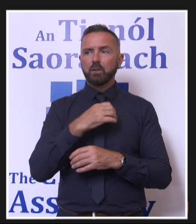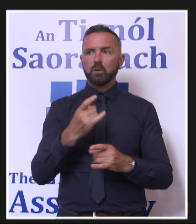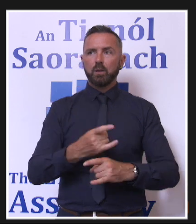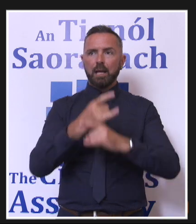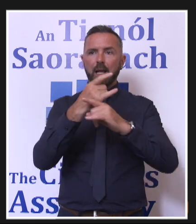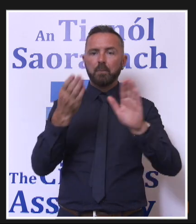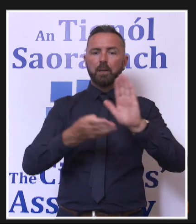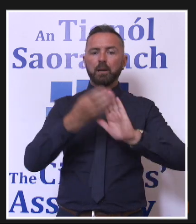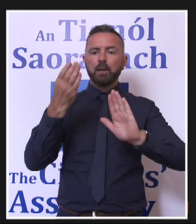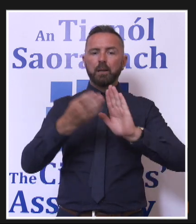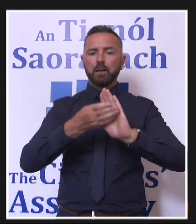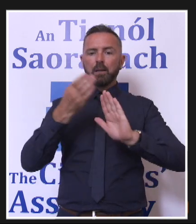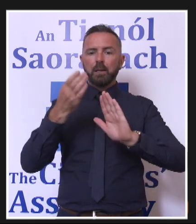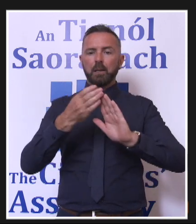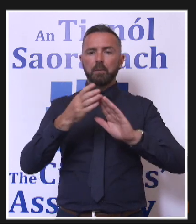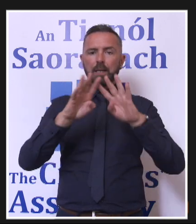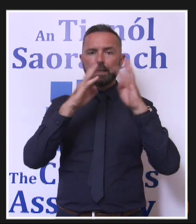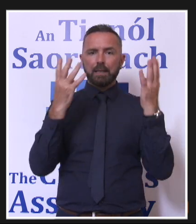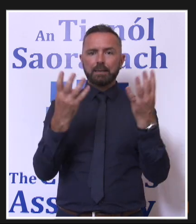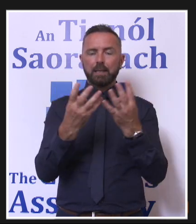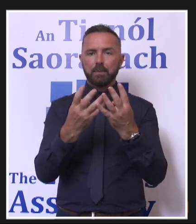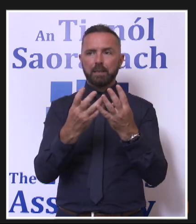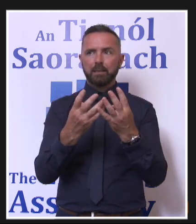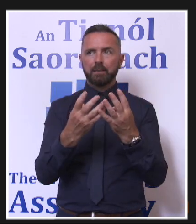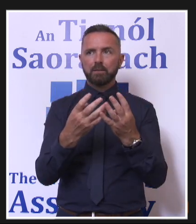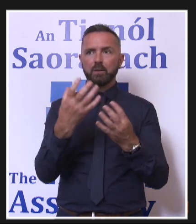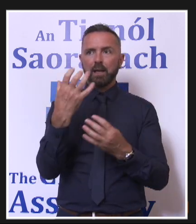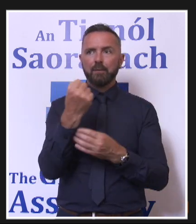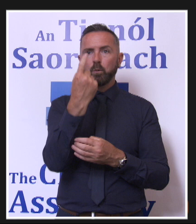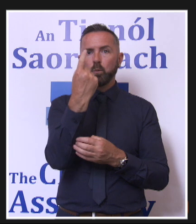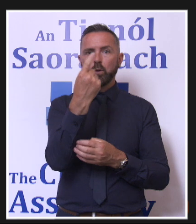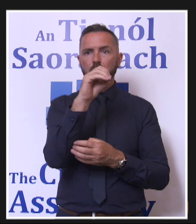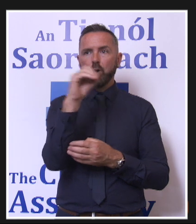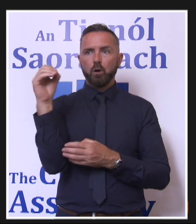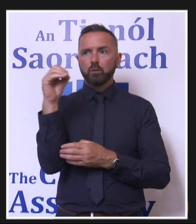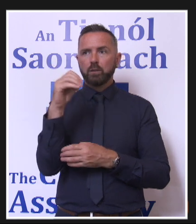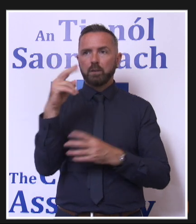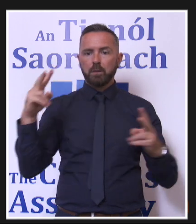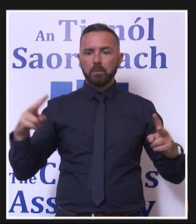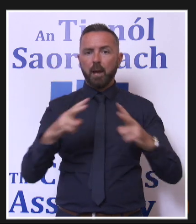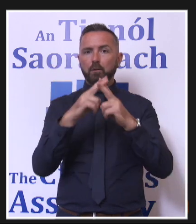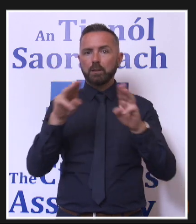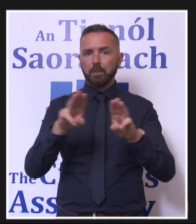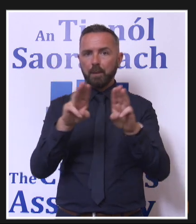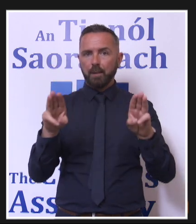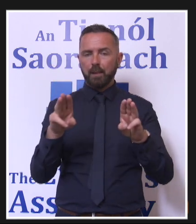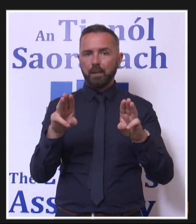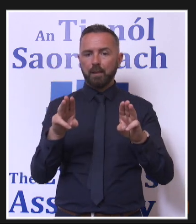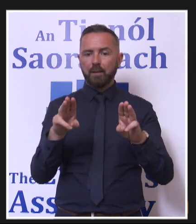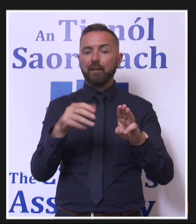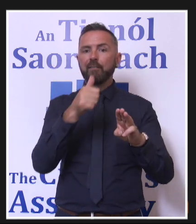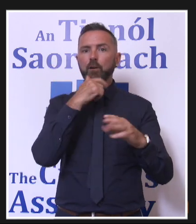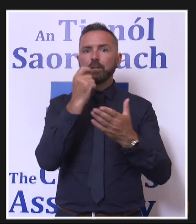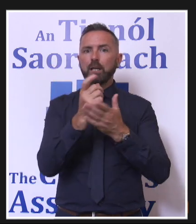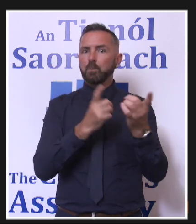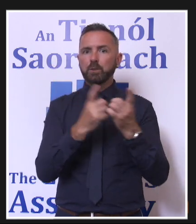build the Assembly of Paris. So we have 100 Parisians drawn by lot. It's the very first time we do